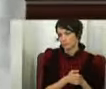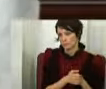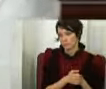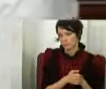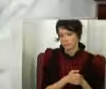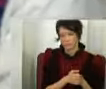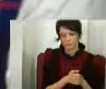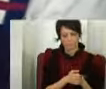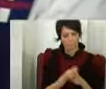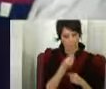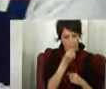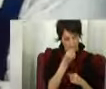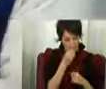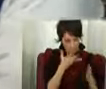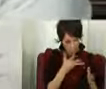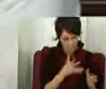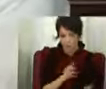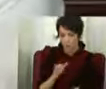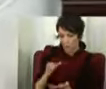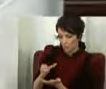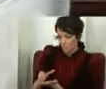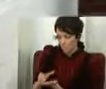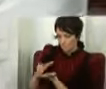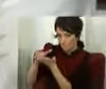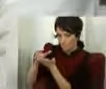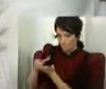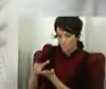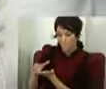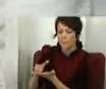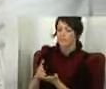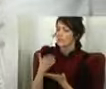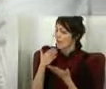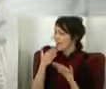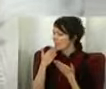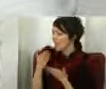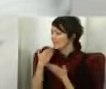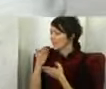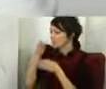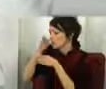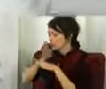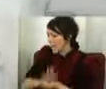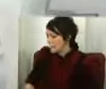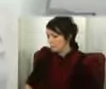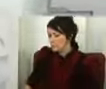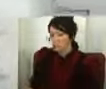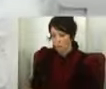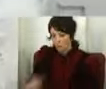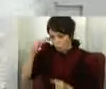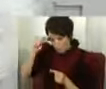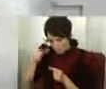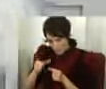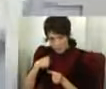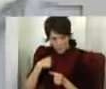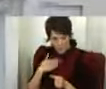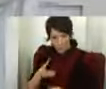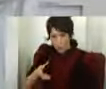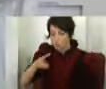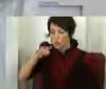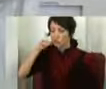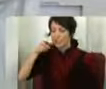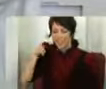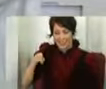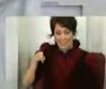After they had eaten, he took the cup, giving thanks and blessing. He said, "Remember me as you drink from